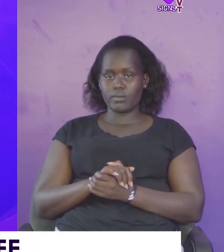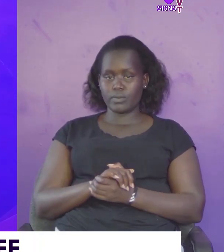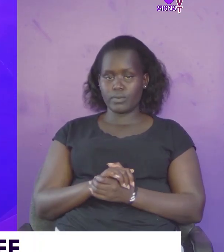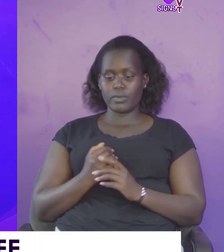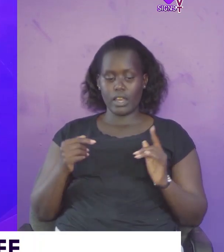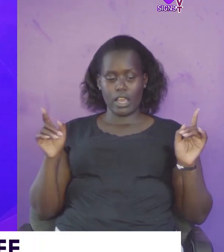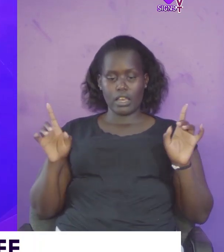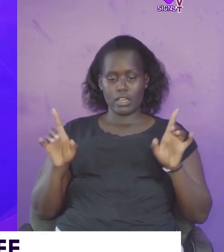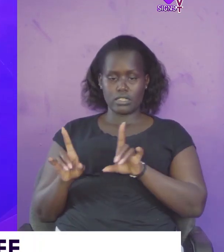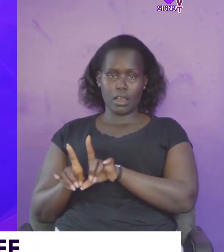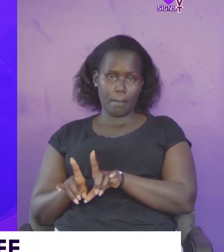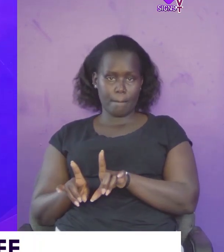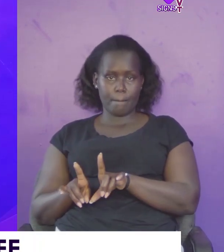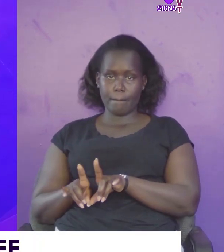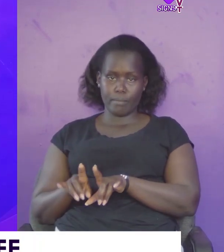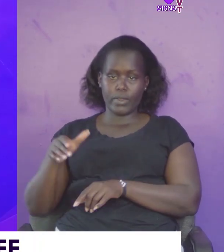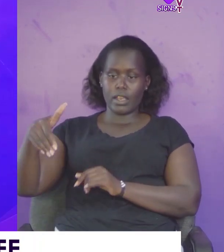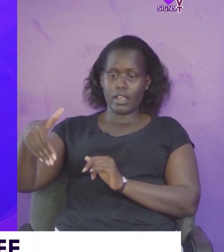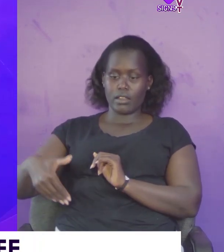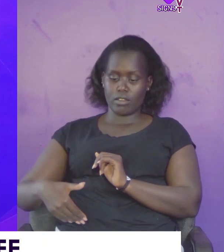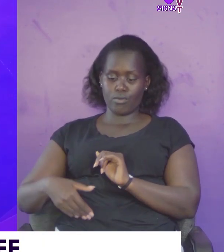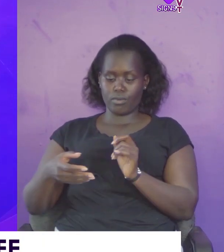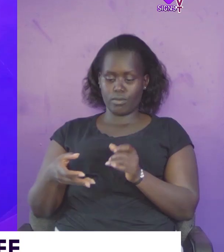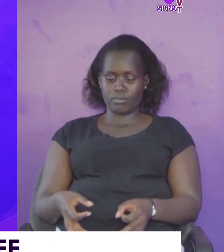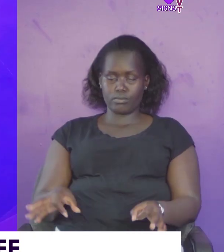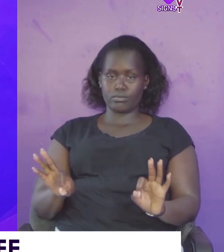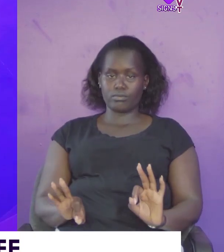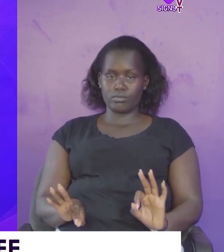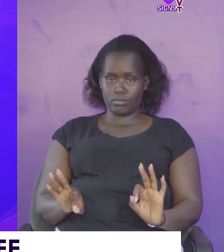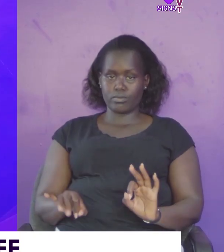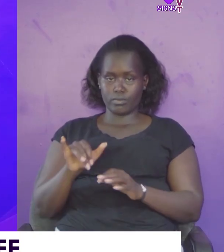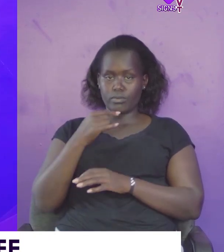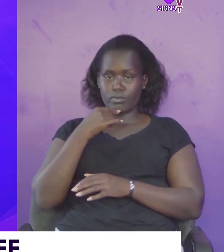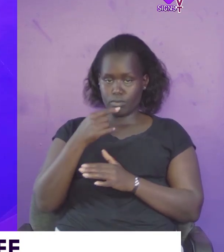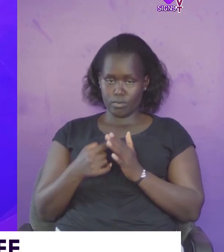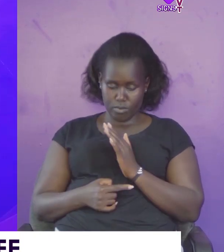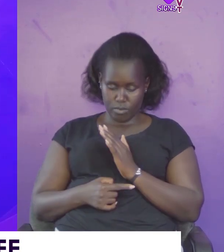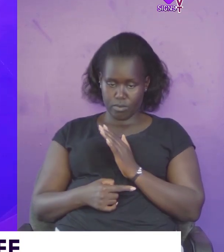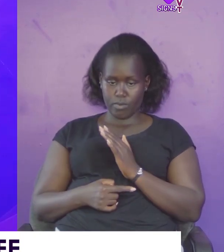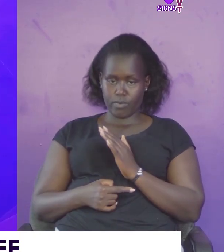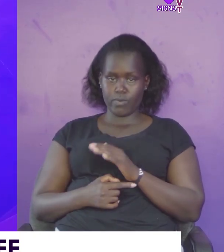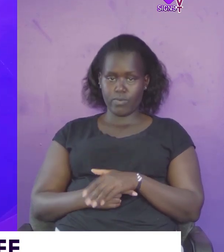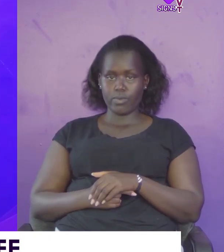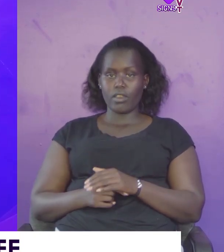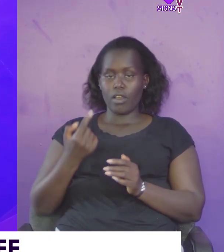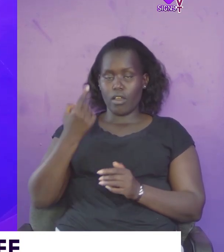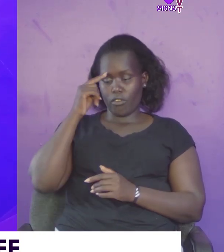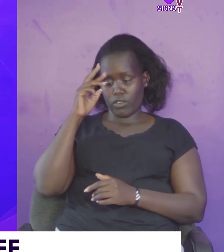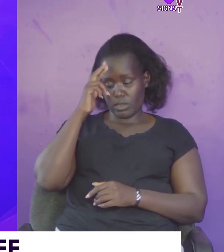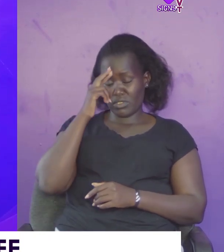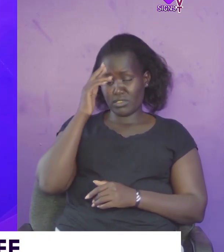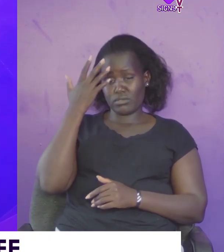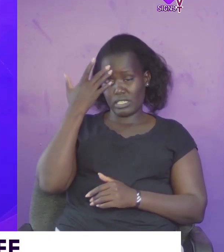like the youth are broke. That's what they say. But for some reason, I don't know where money